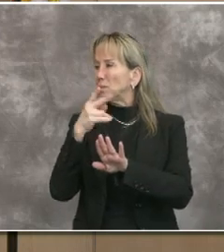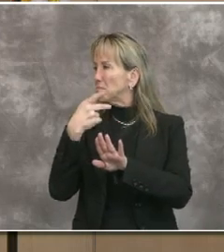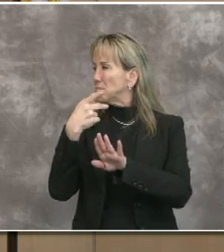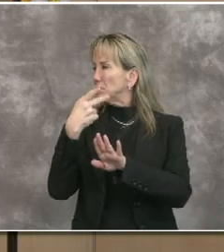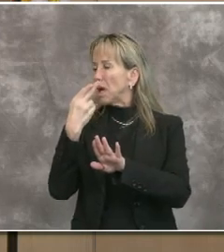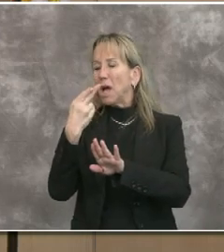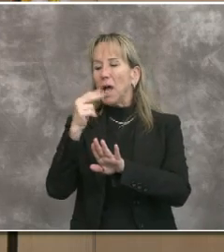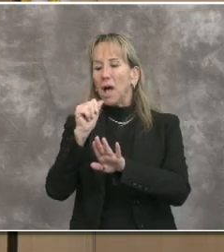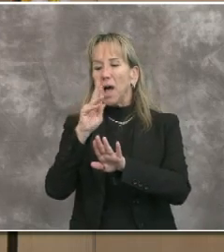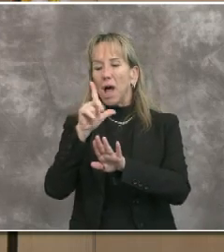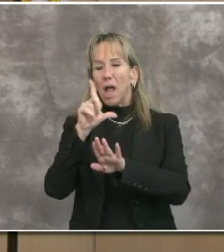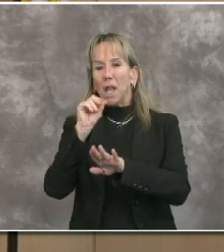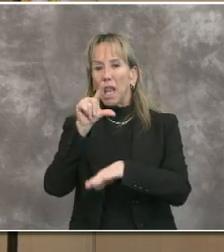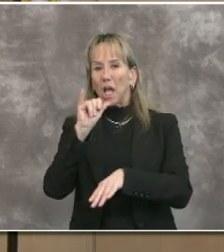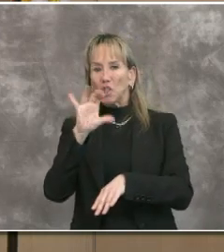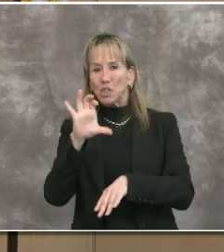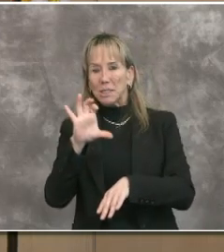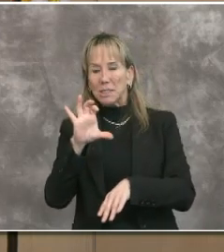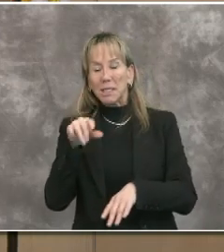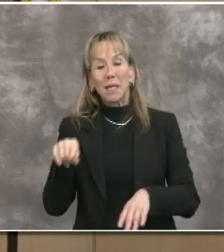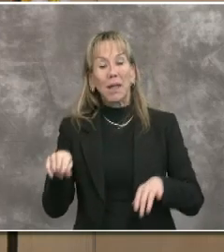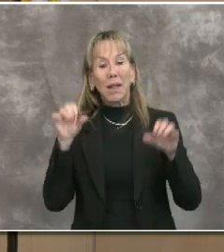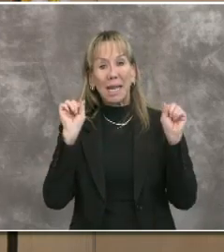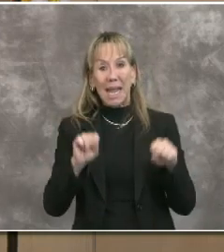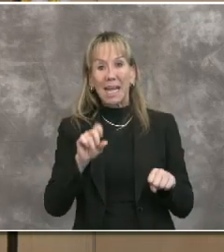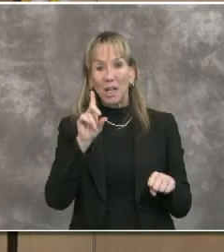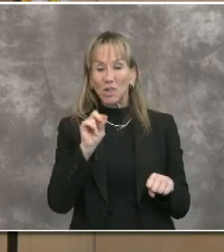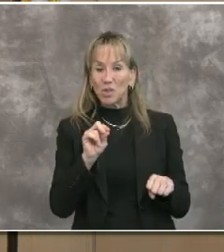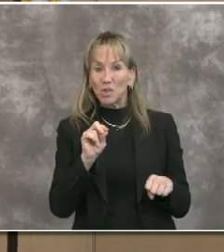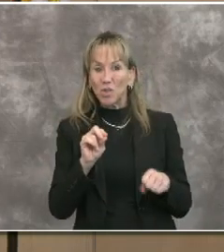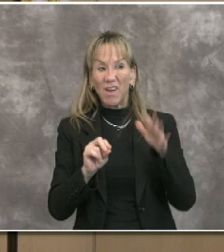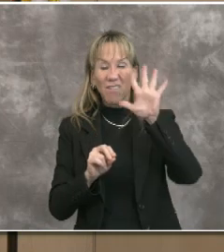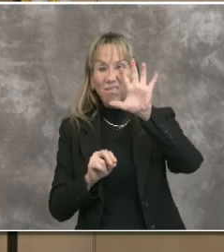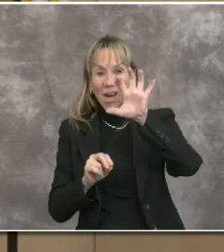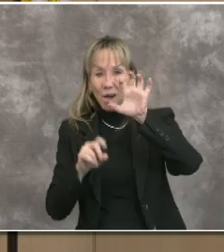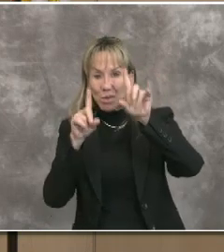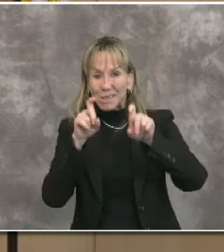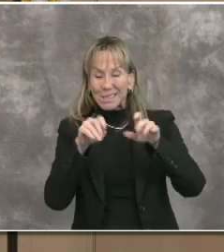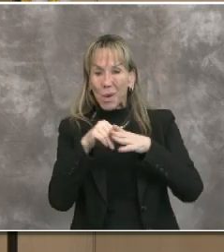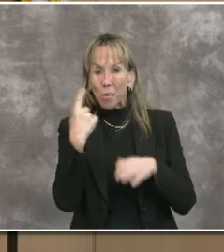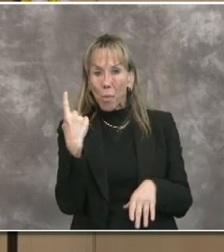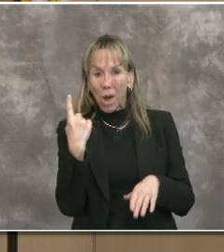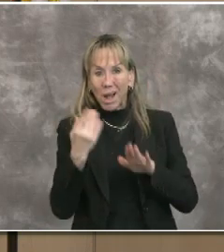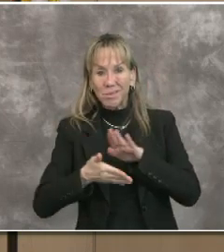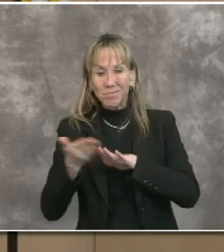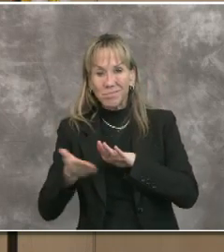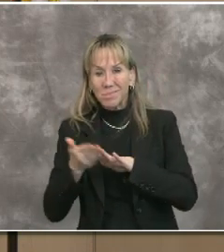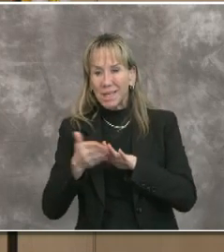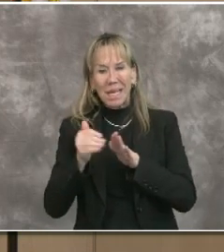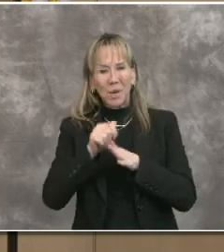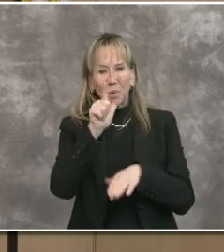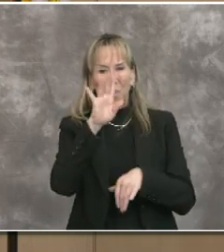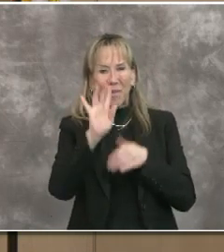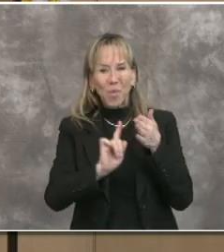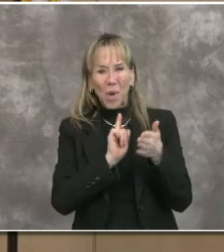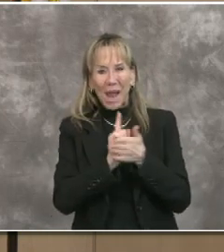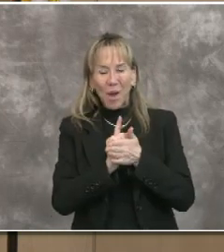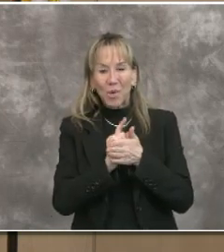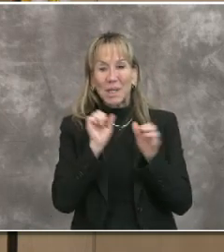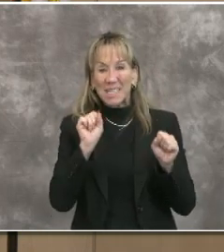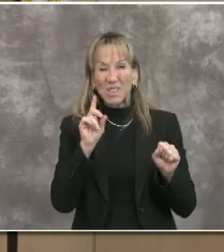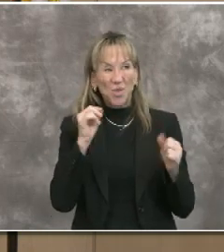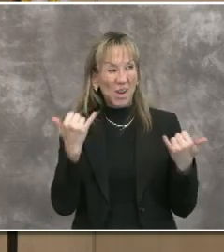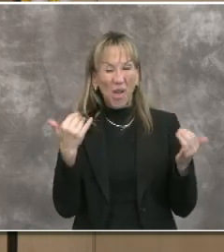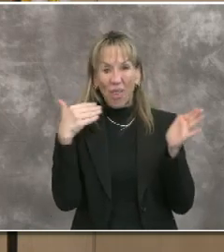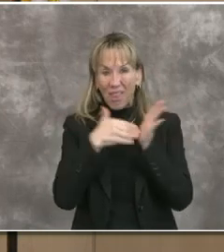which actually can test in one run 500 tests. And if within a 24 hours, we can do